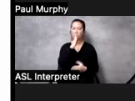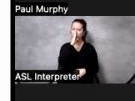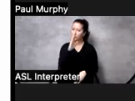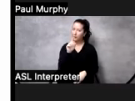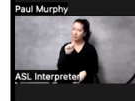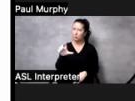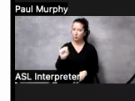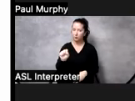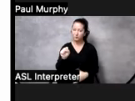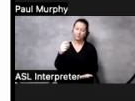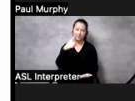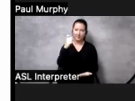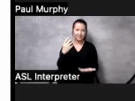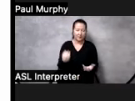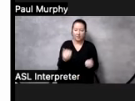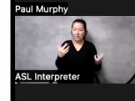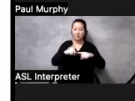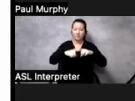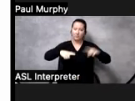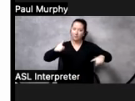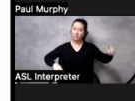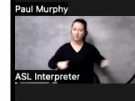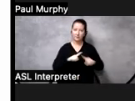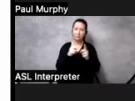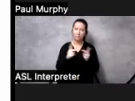tools just because there's so much variation depending on that.